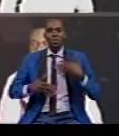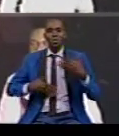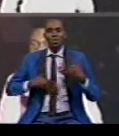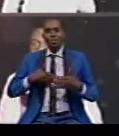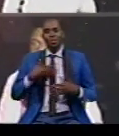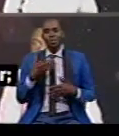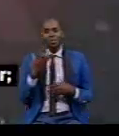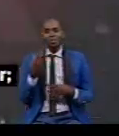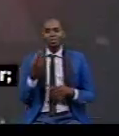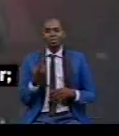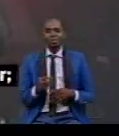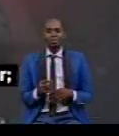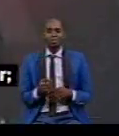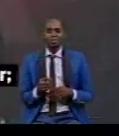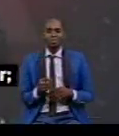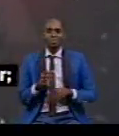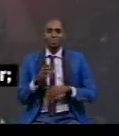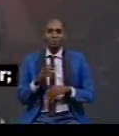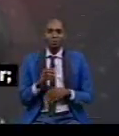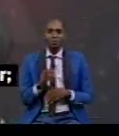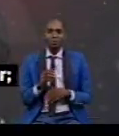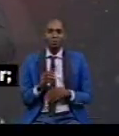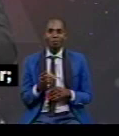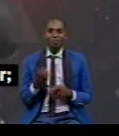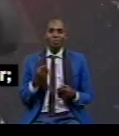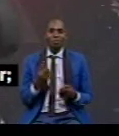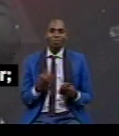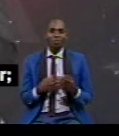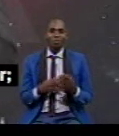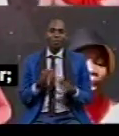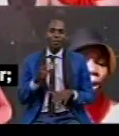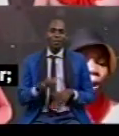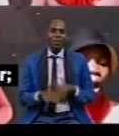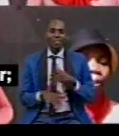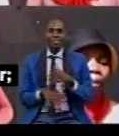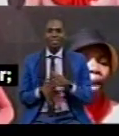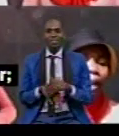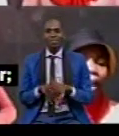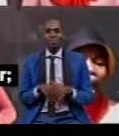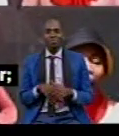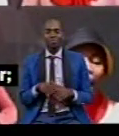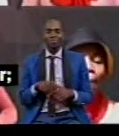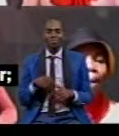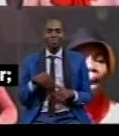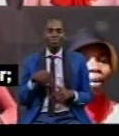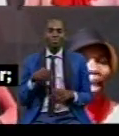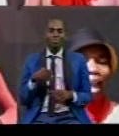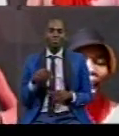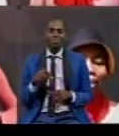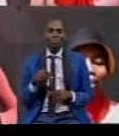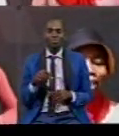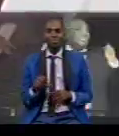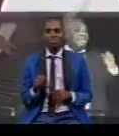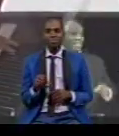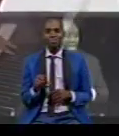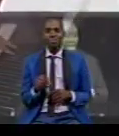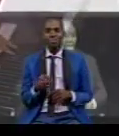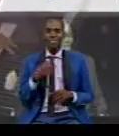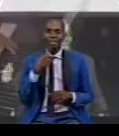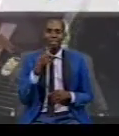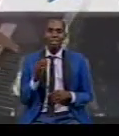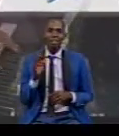Everything you've done before, when you confess and forsake, you'll have the mercy of God